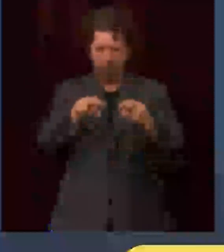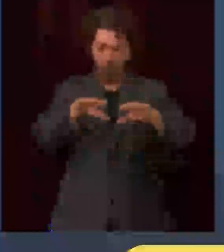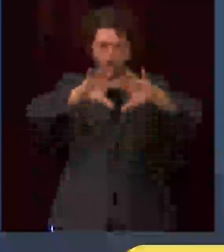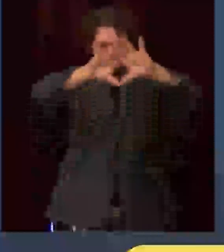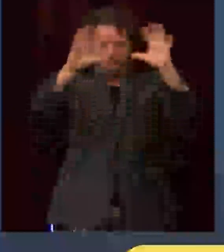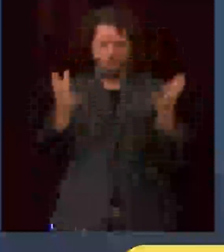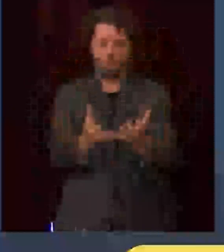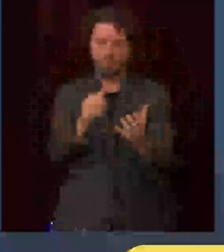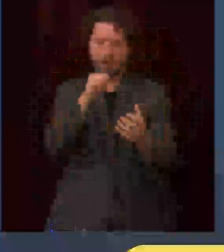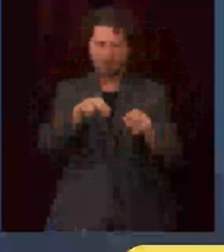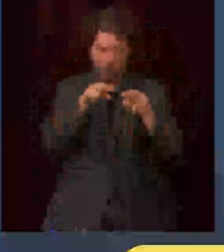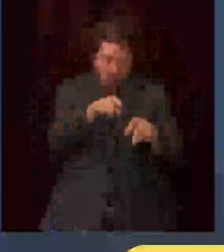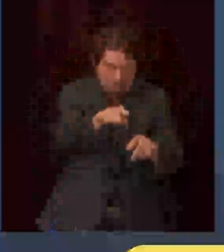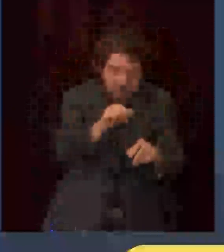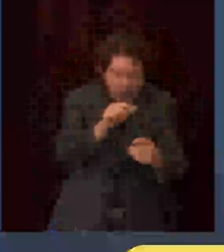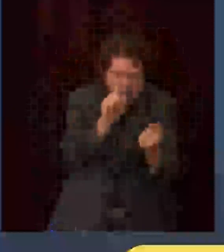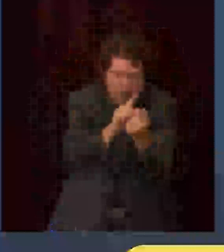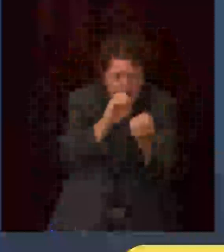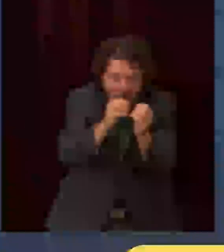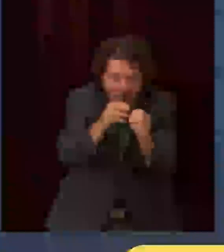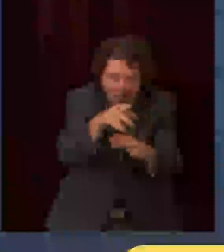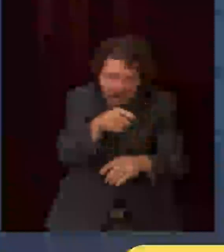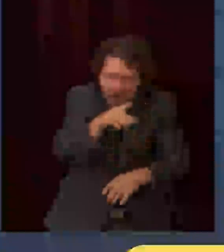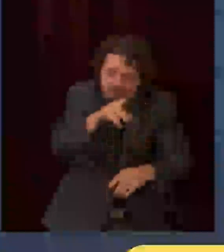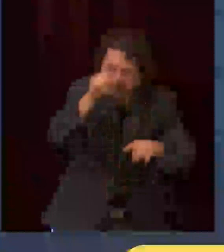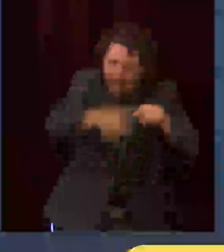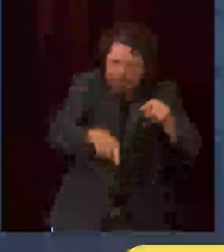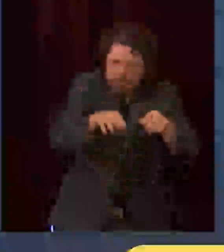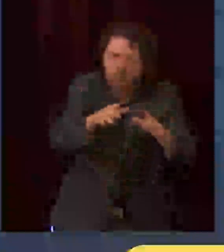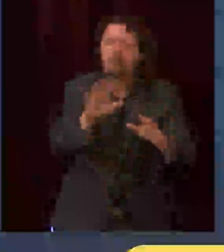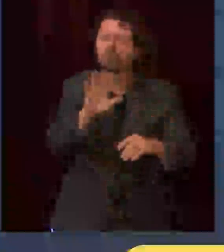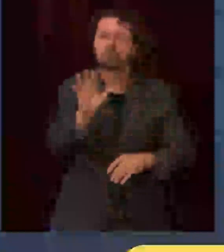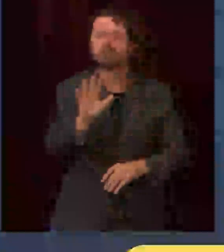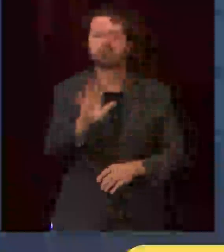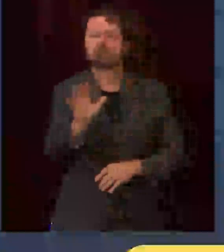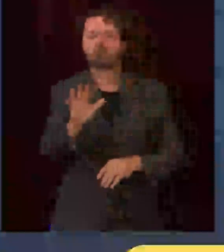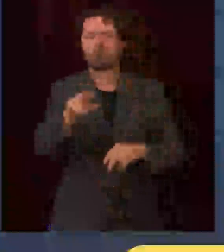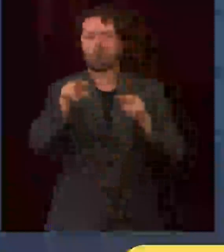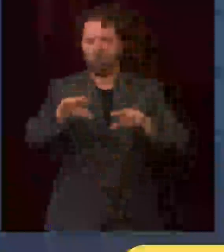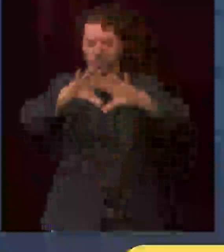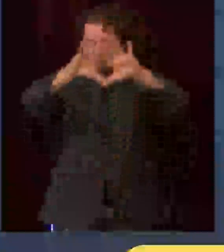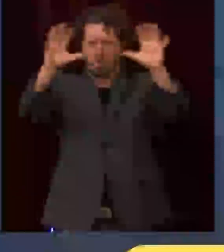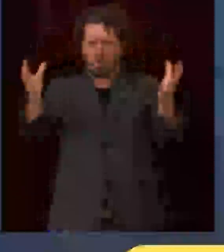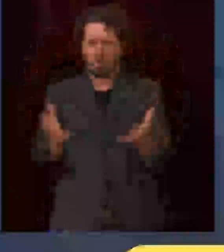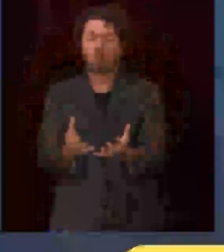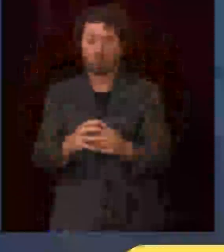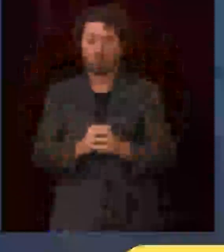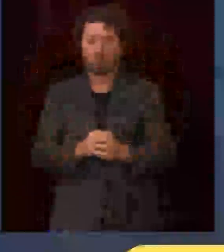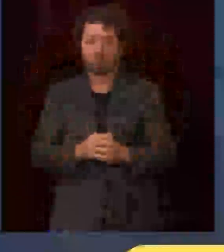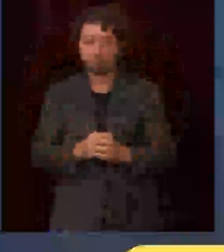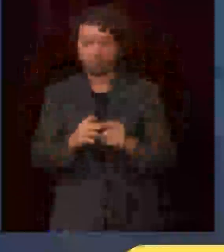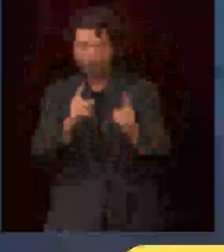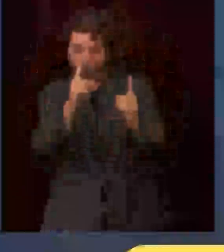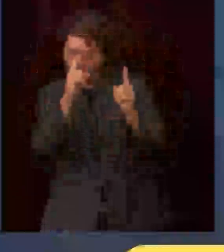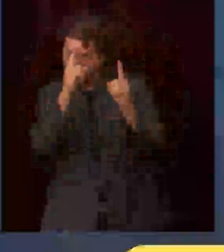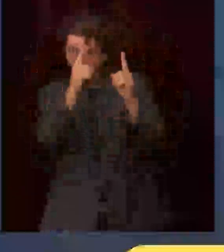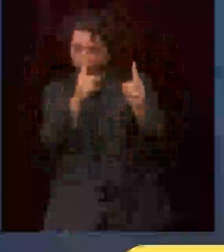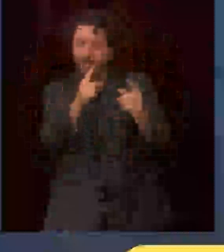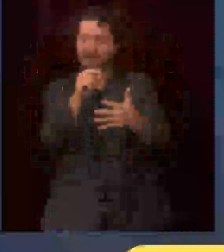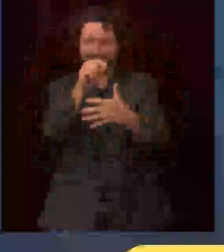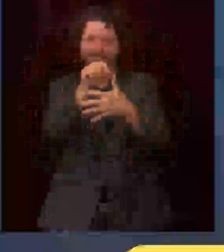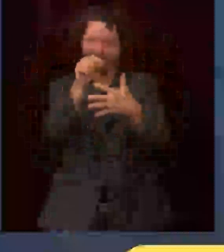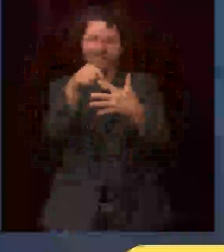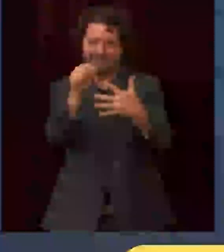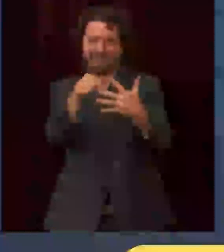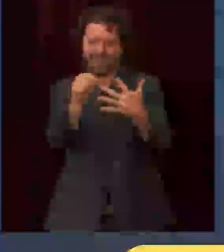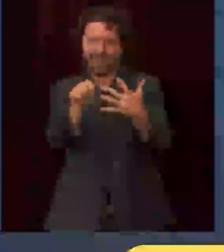necessarily individual requirements. Each will be evaluated in their totality to make